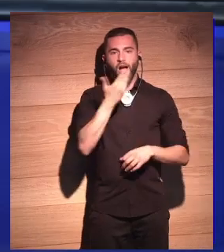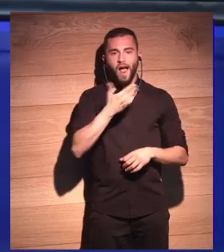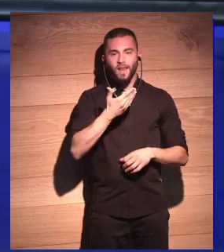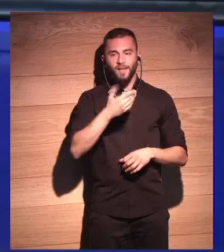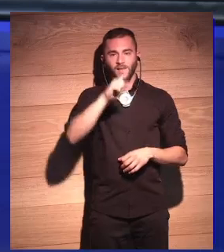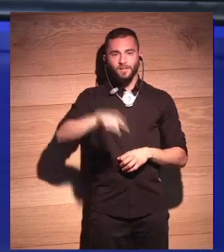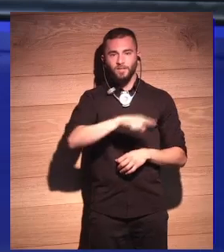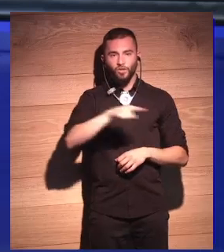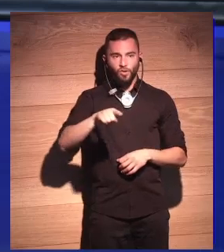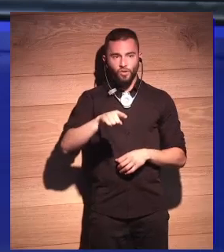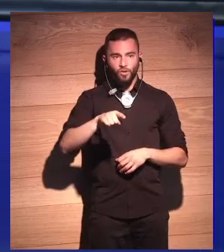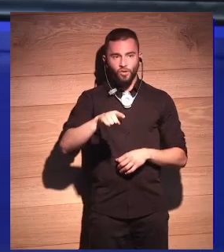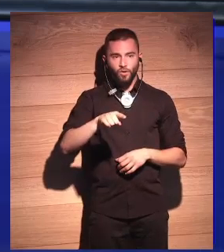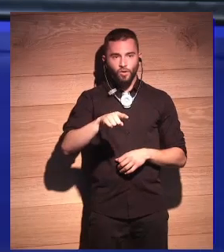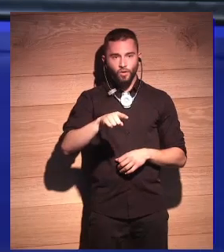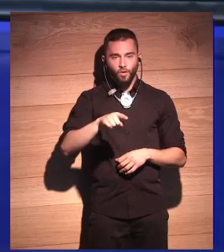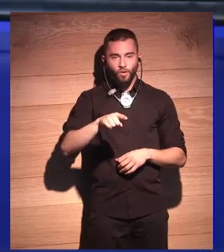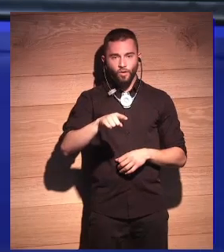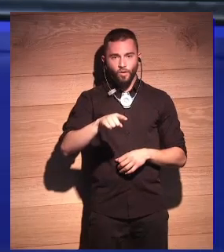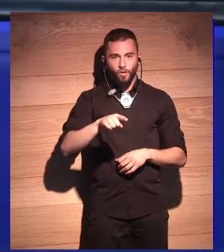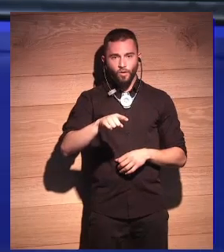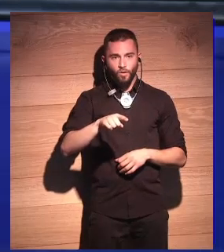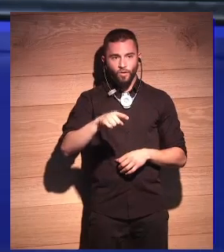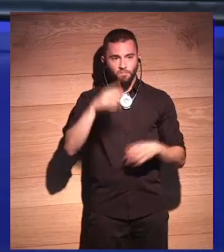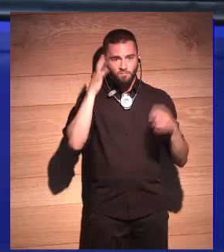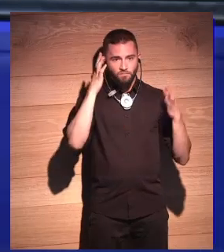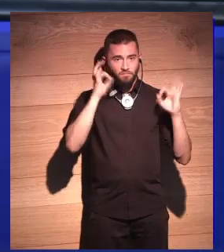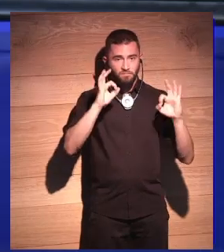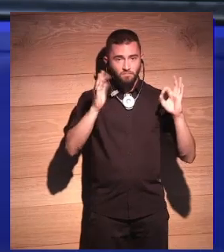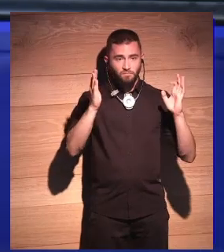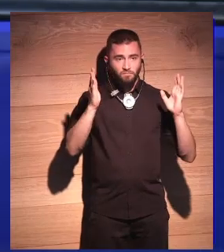Useless. But it got a couple of $1 million worth of funding, so...